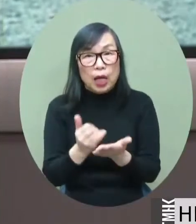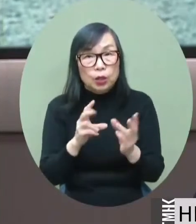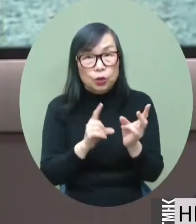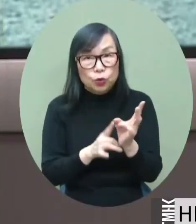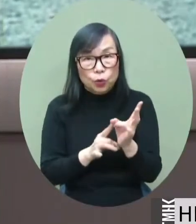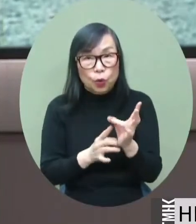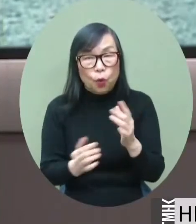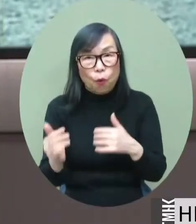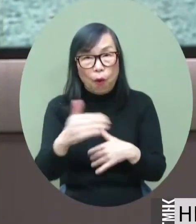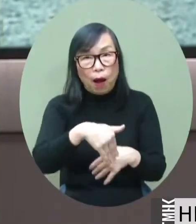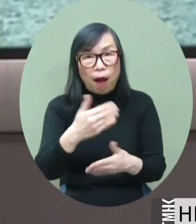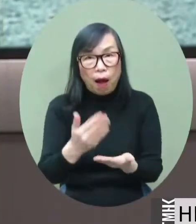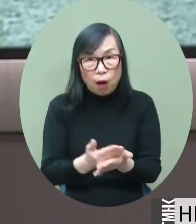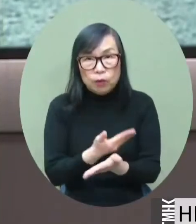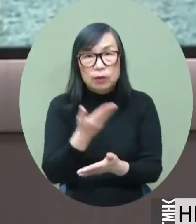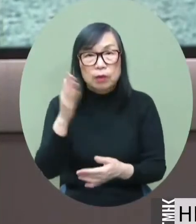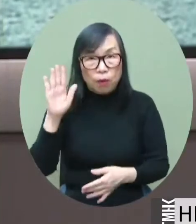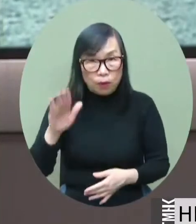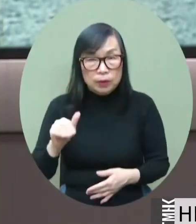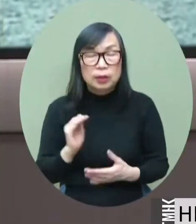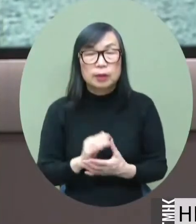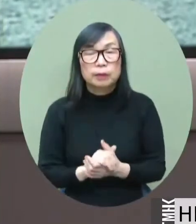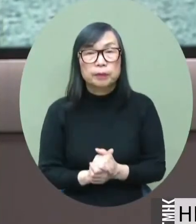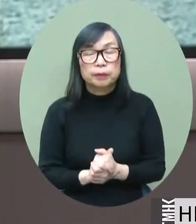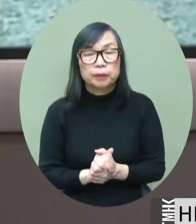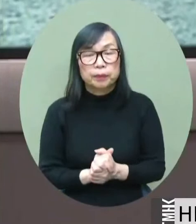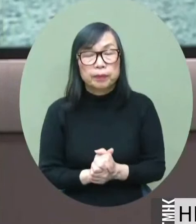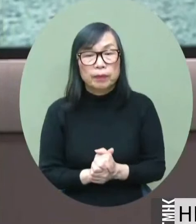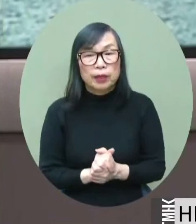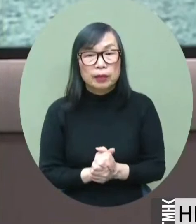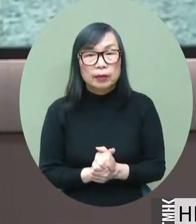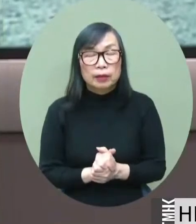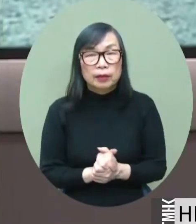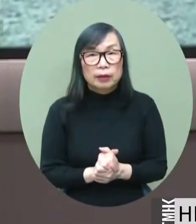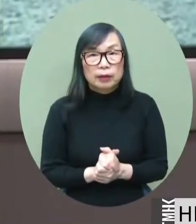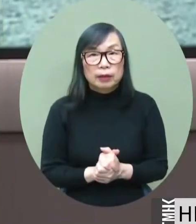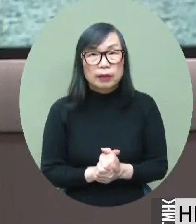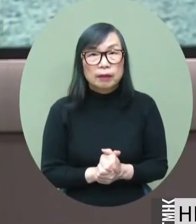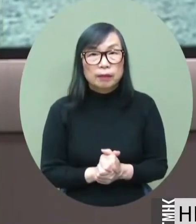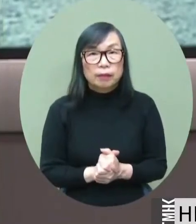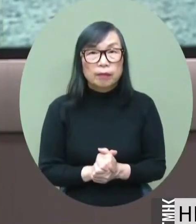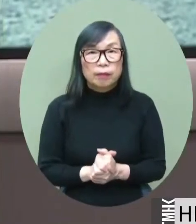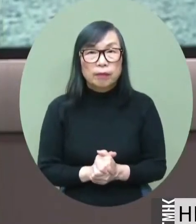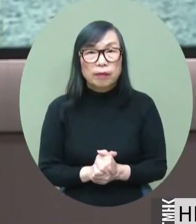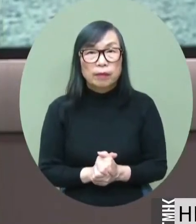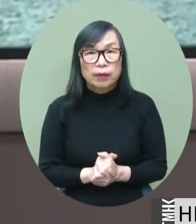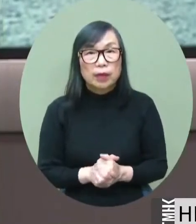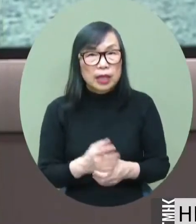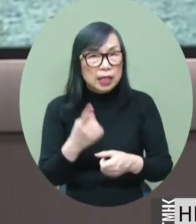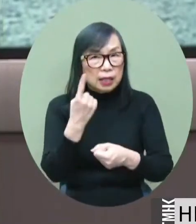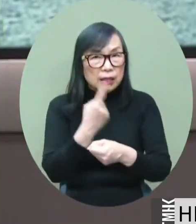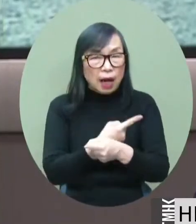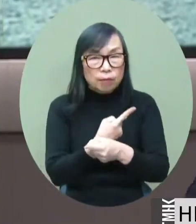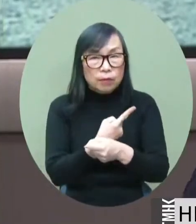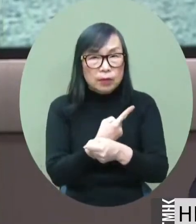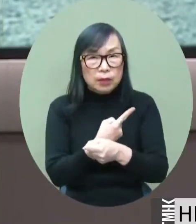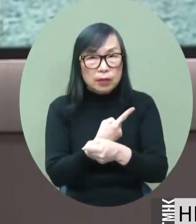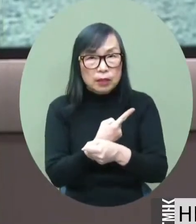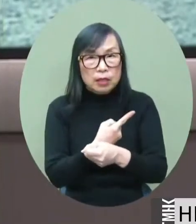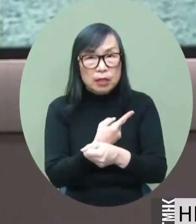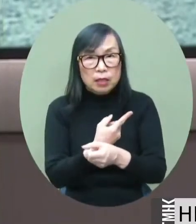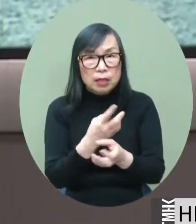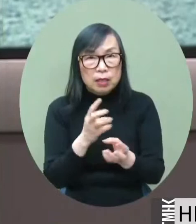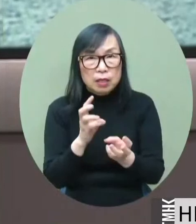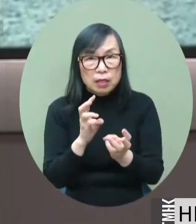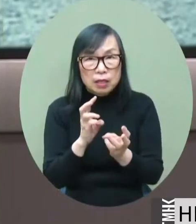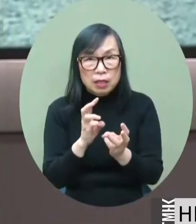have the exact number of cases who are currently isolated in Penny Bay right now, but according to